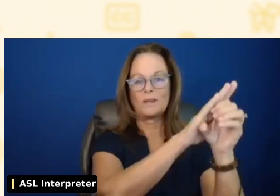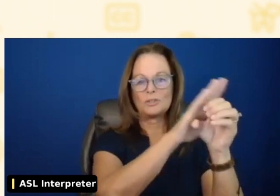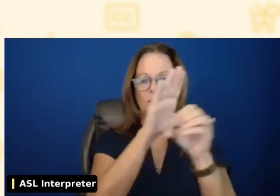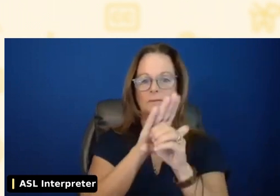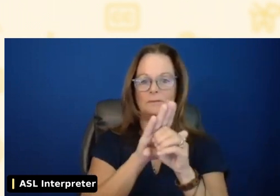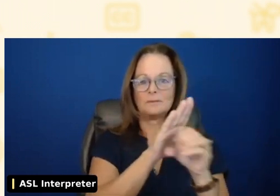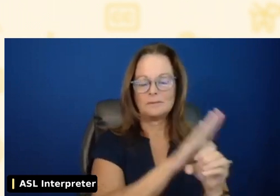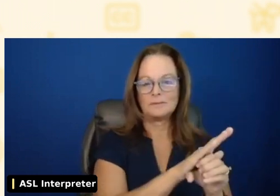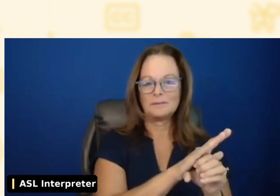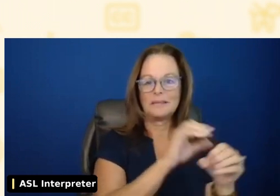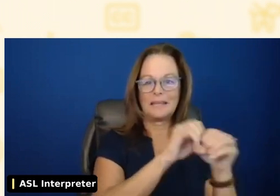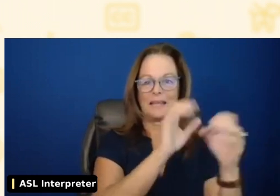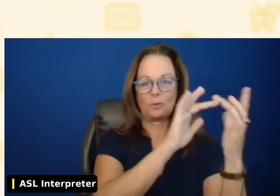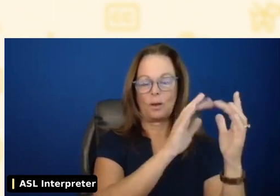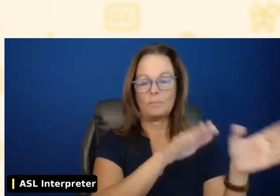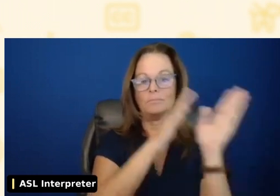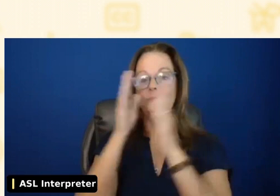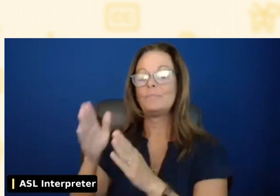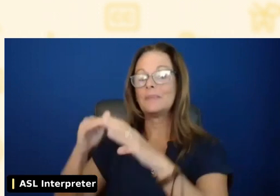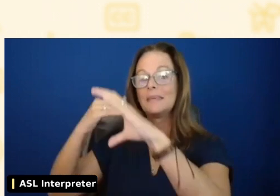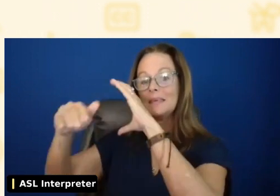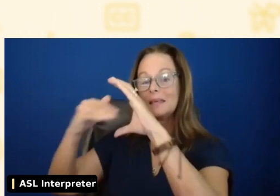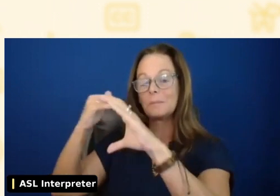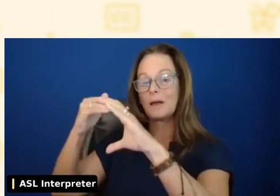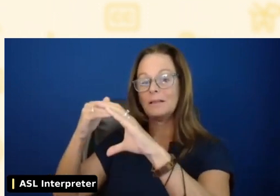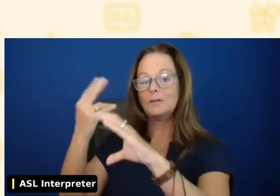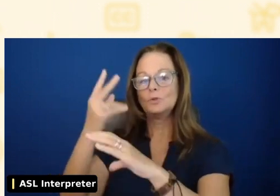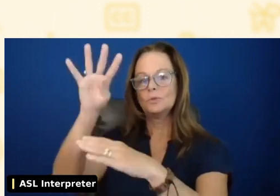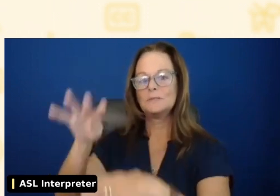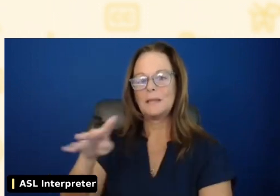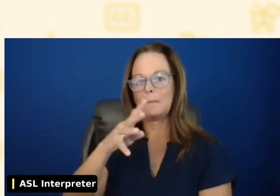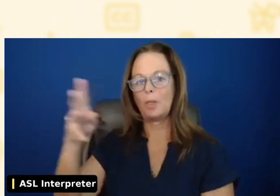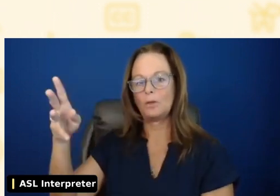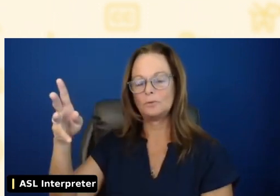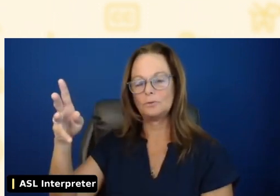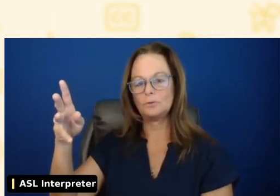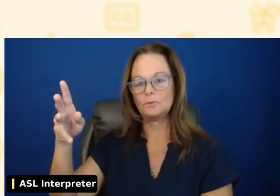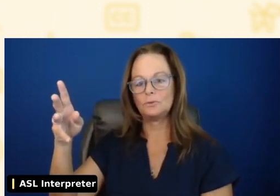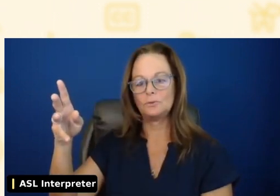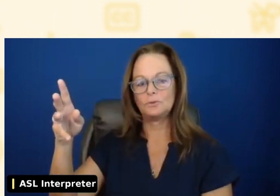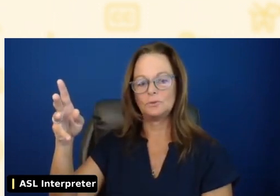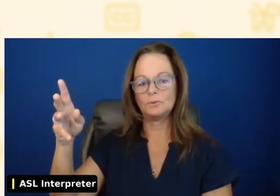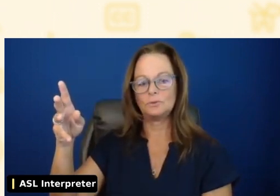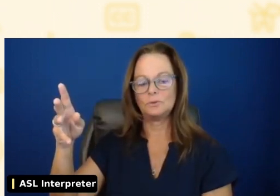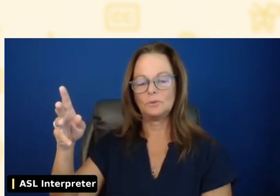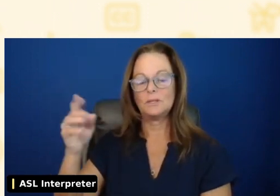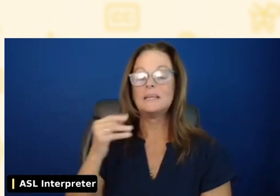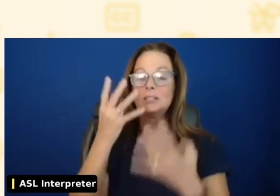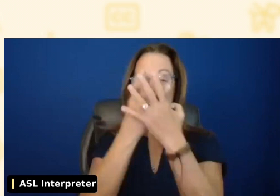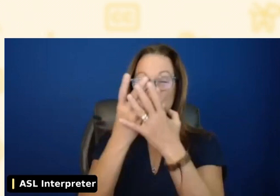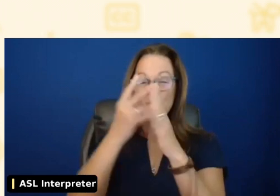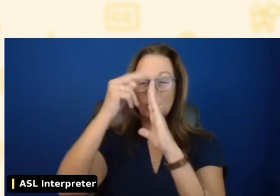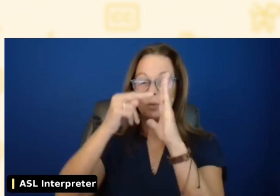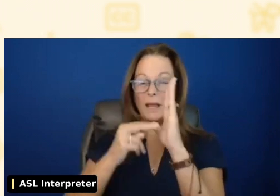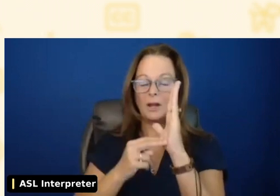web content. For emails, as I mentioned, we use tables. I think the way screen readers would skip